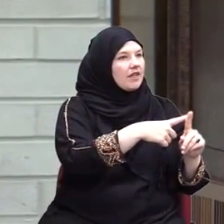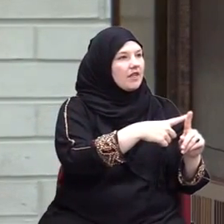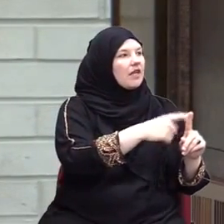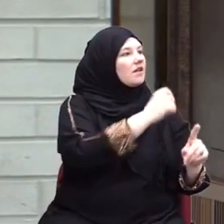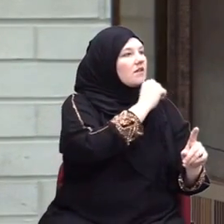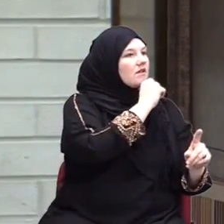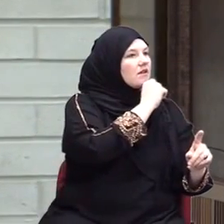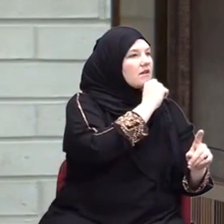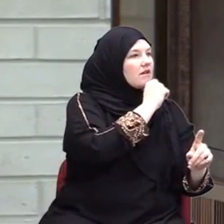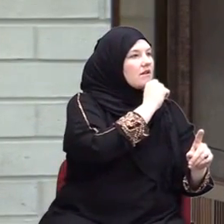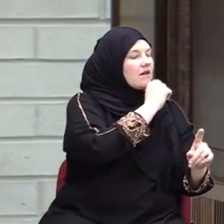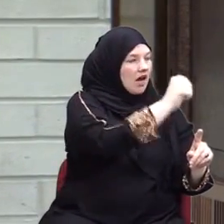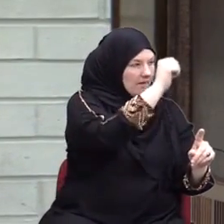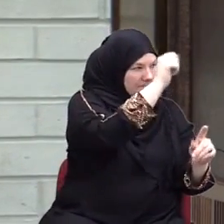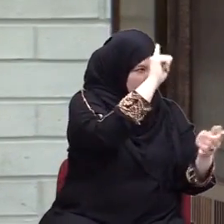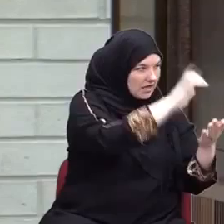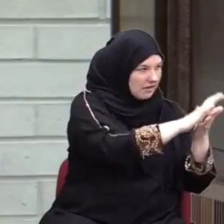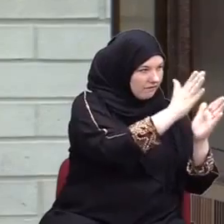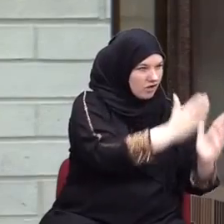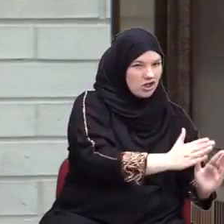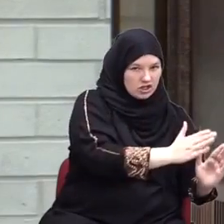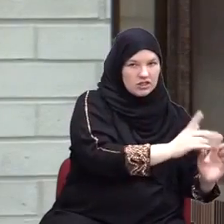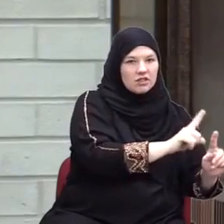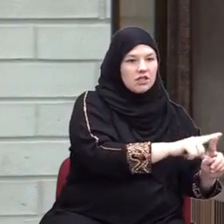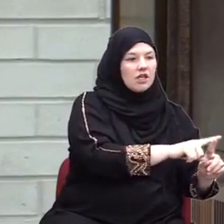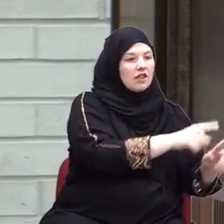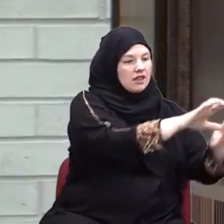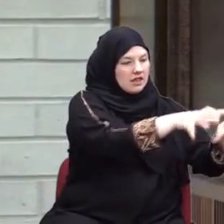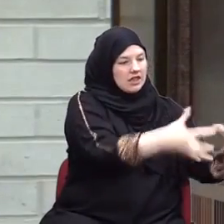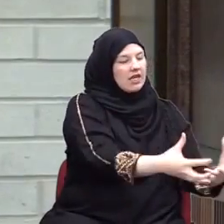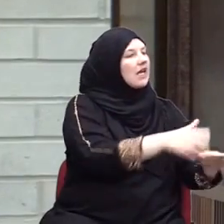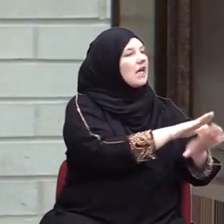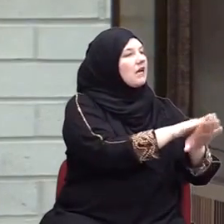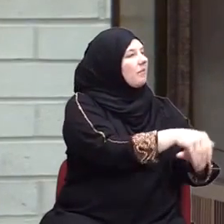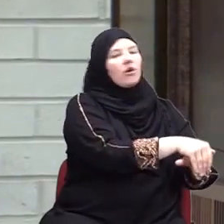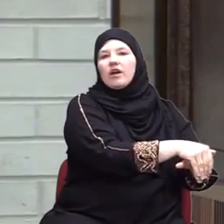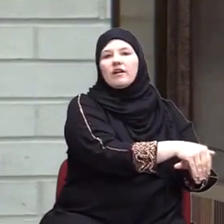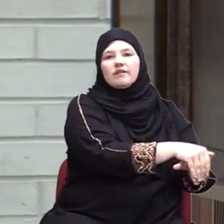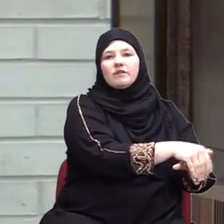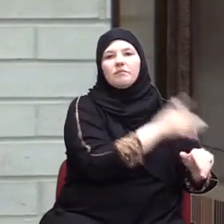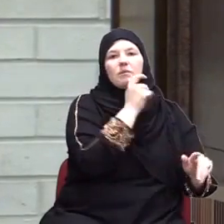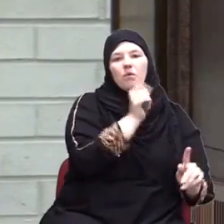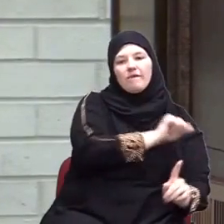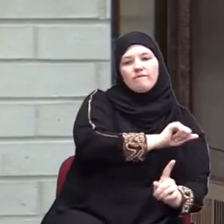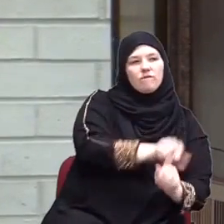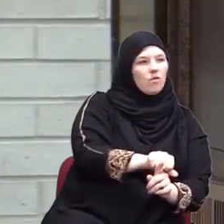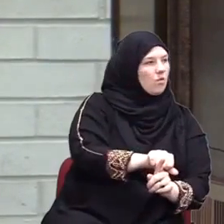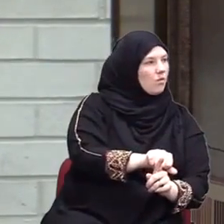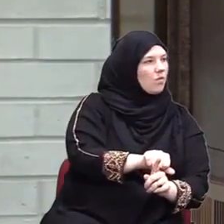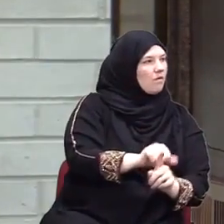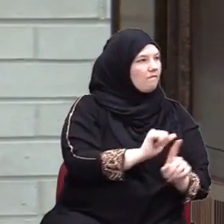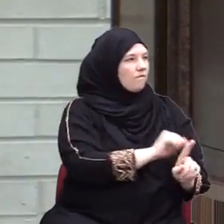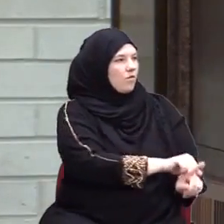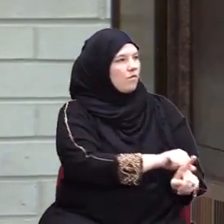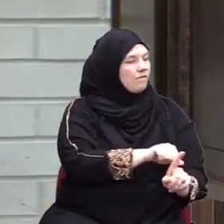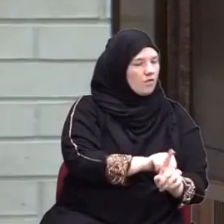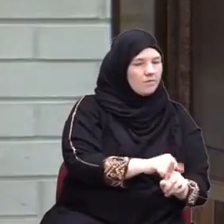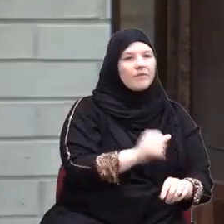the munafiqeen, the hypocrites. Now is another category. Where does this category